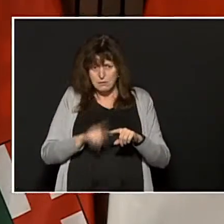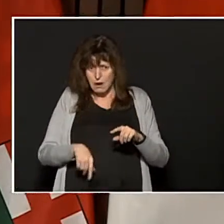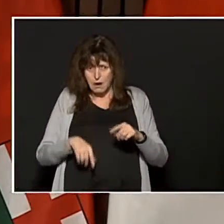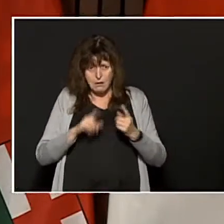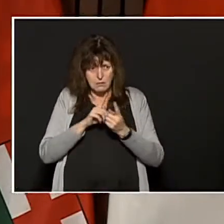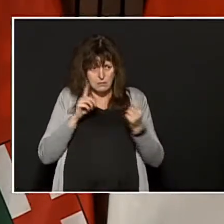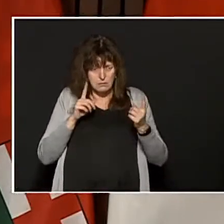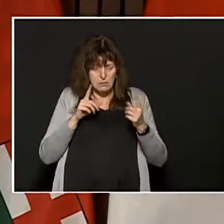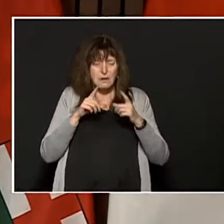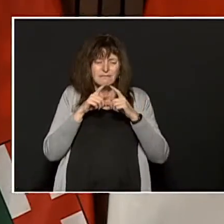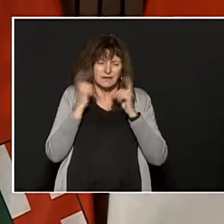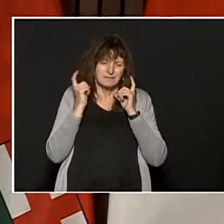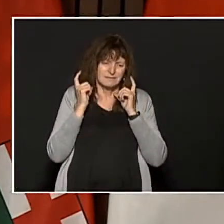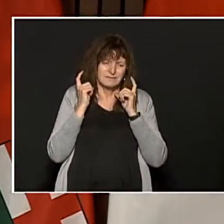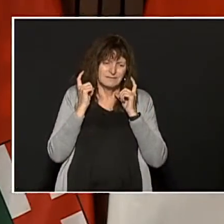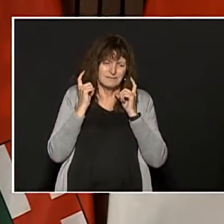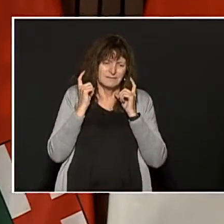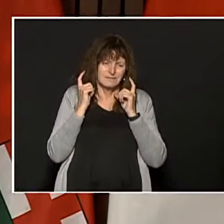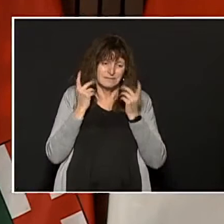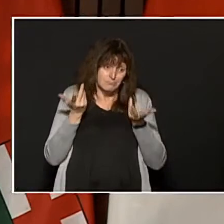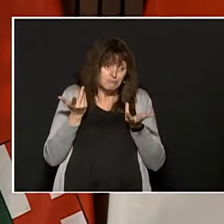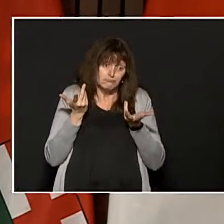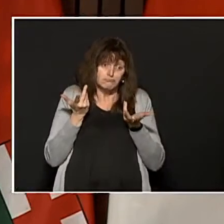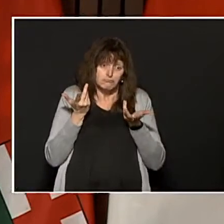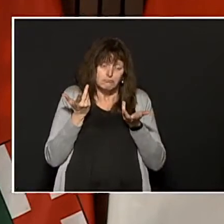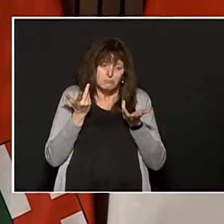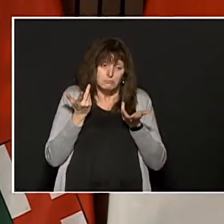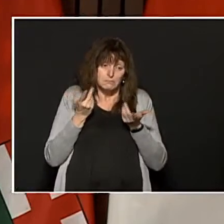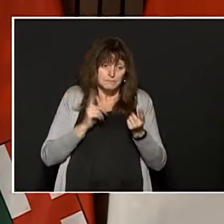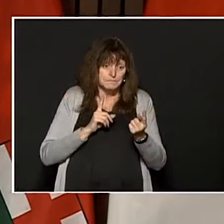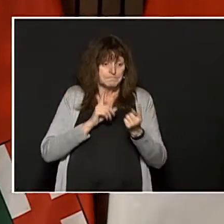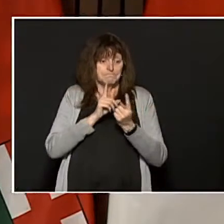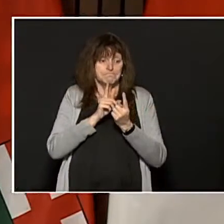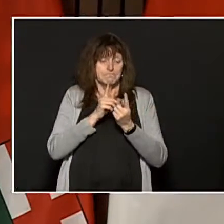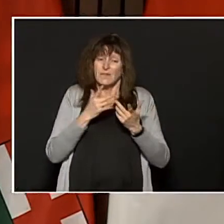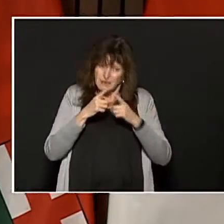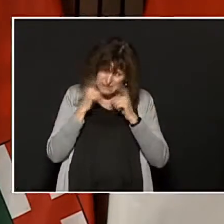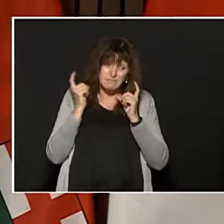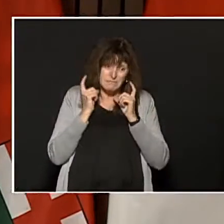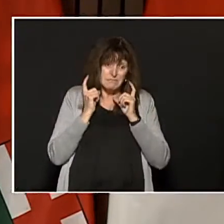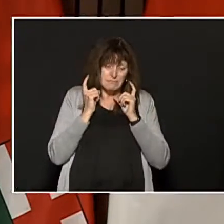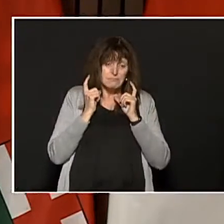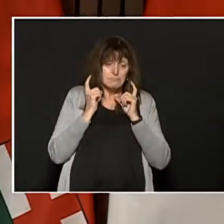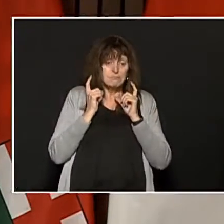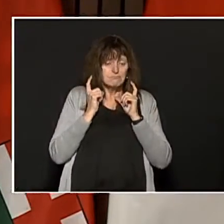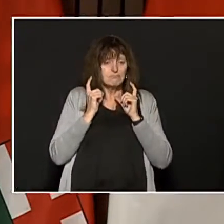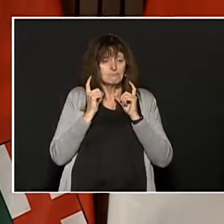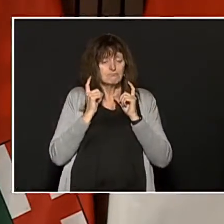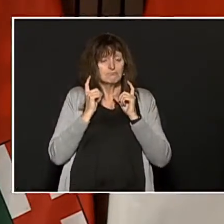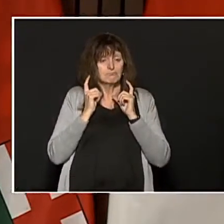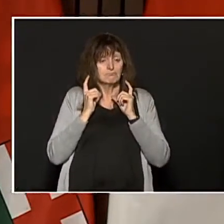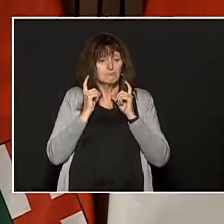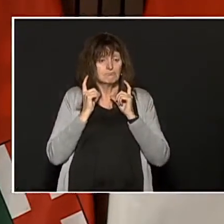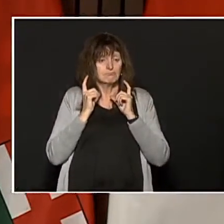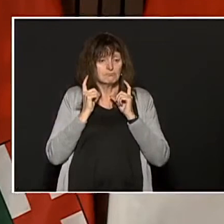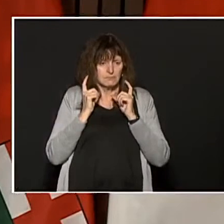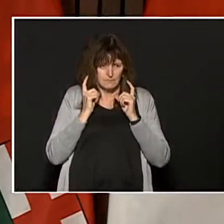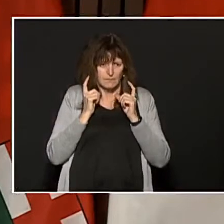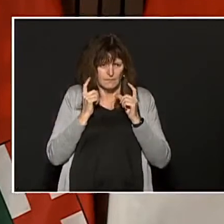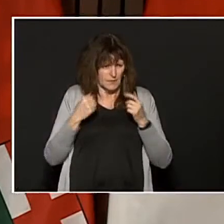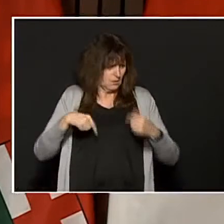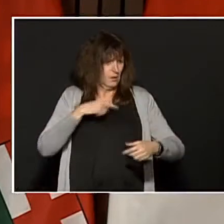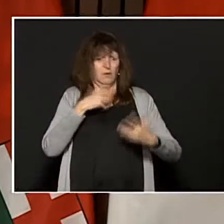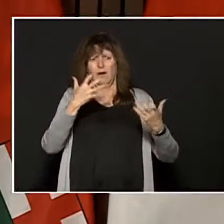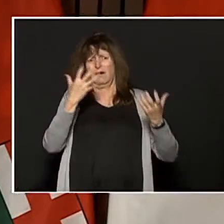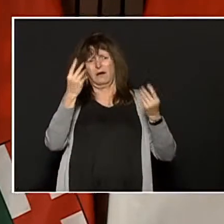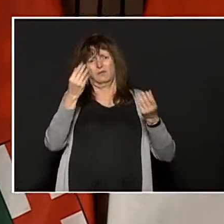outdoors. I think the issue right now is that all of us want to be outside. I know that none of us like the lockdowns. I find